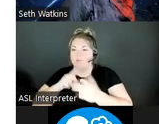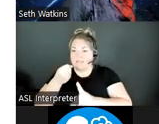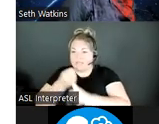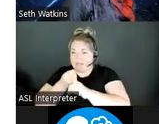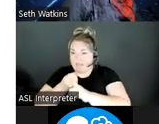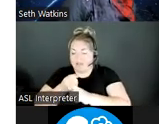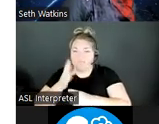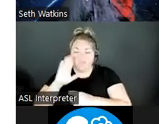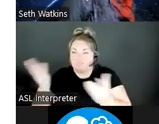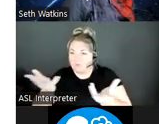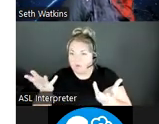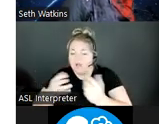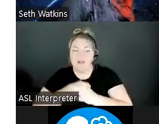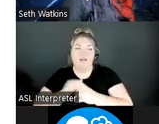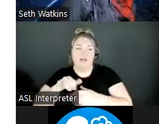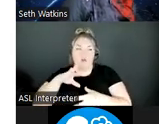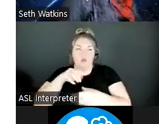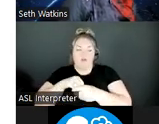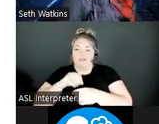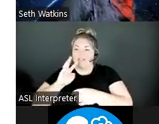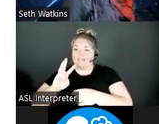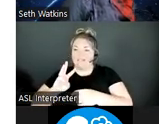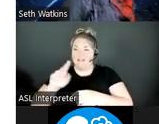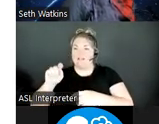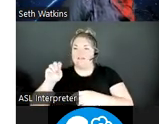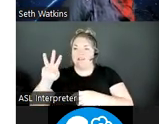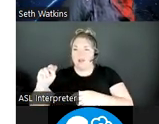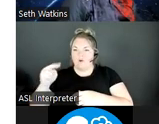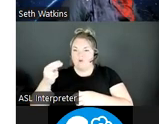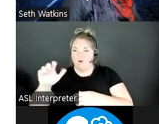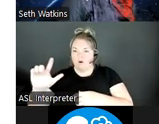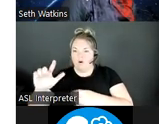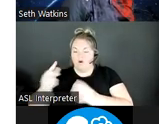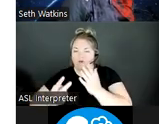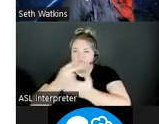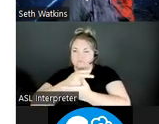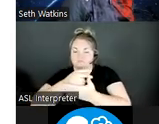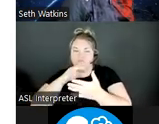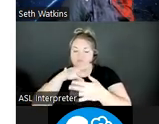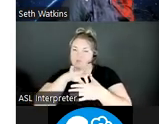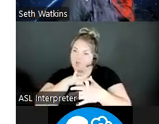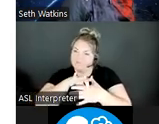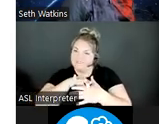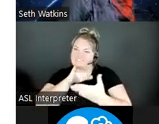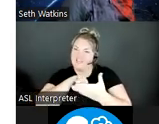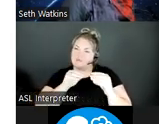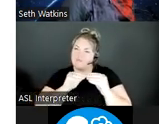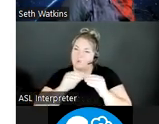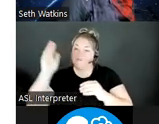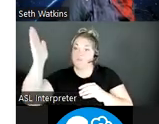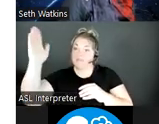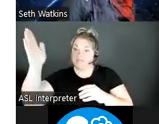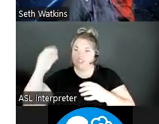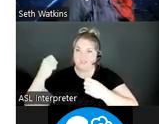be. So that included 6, we called them town halls, reviewing the content. So those were more presentation